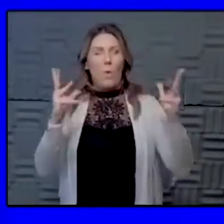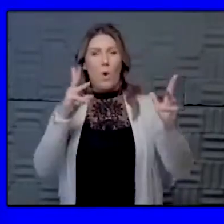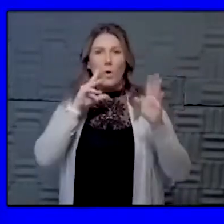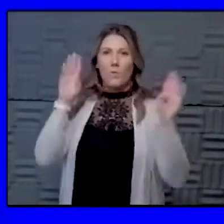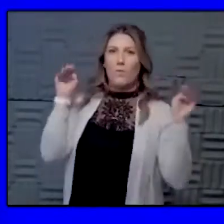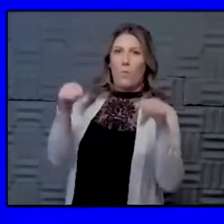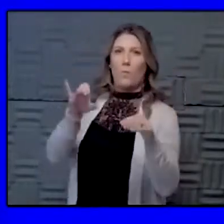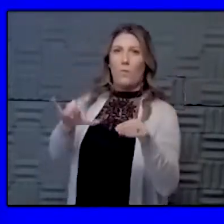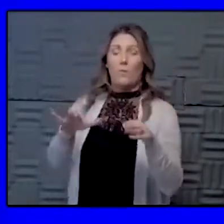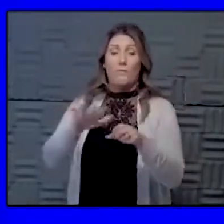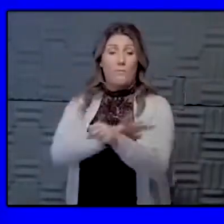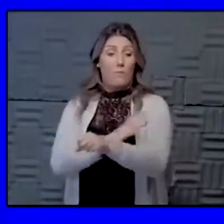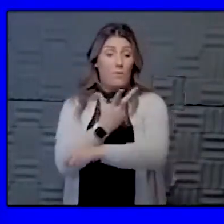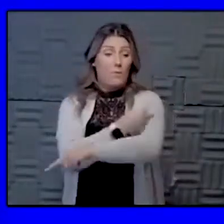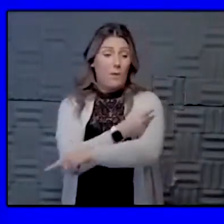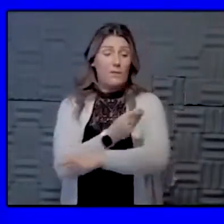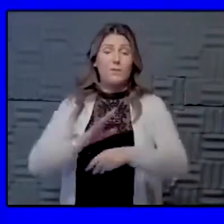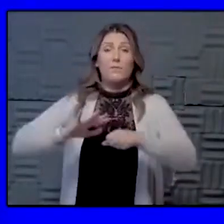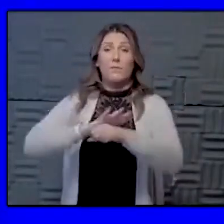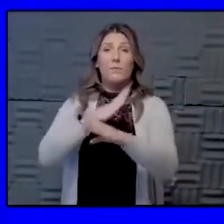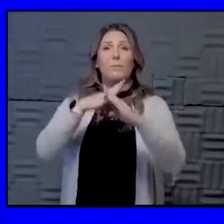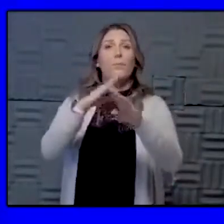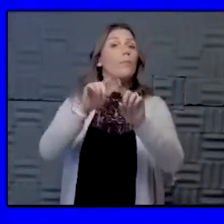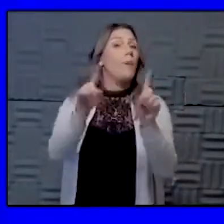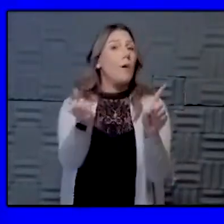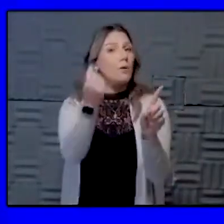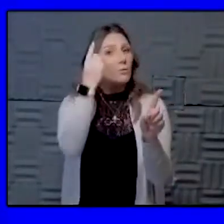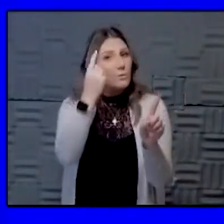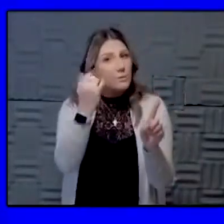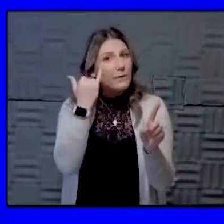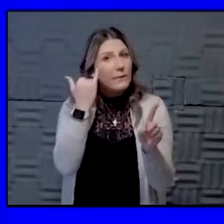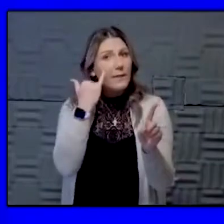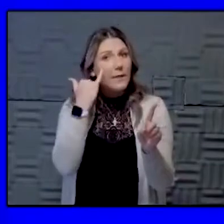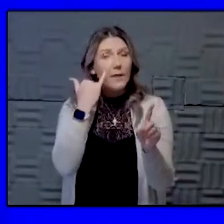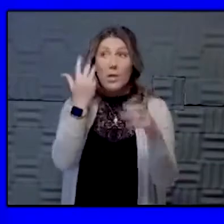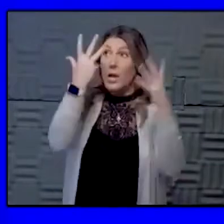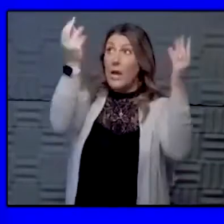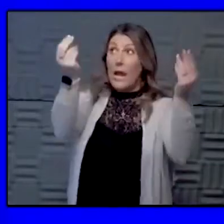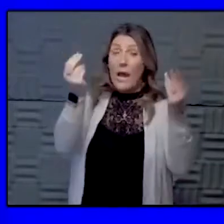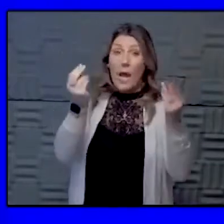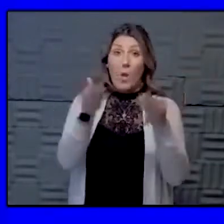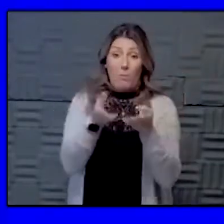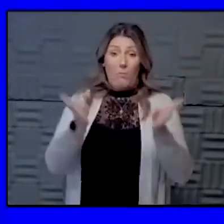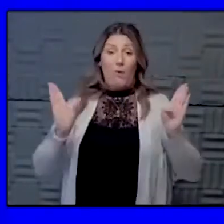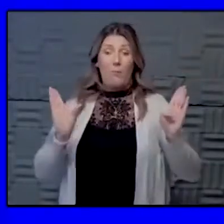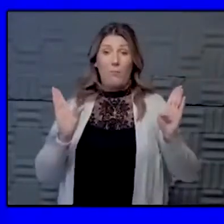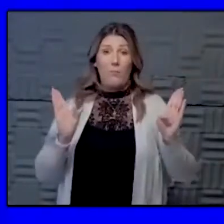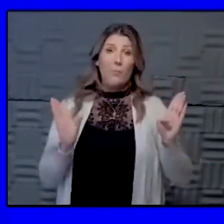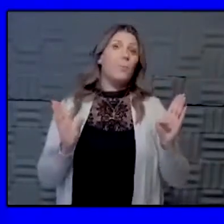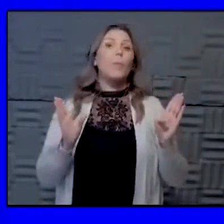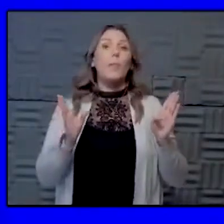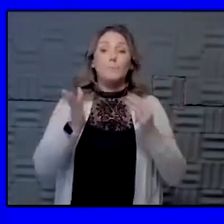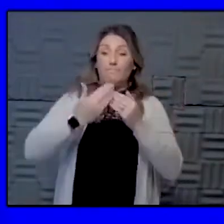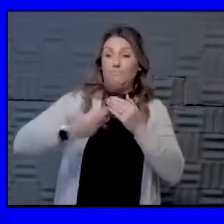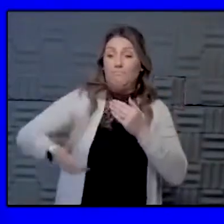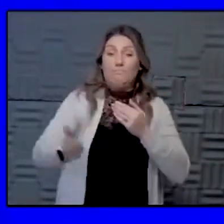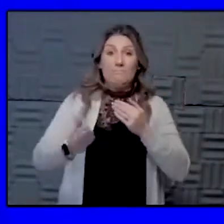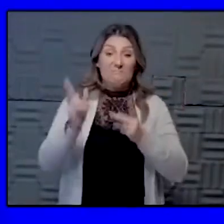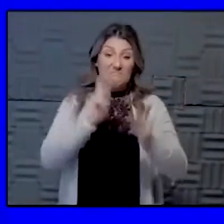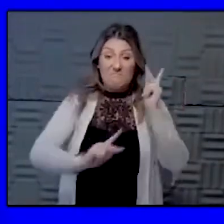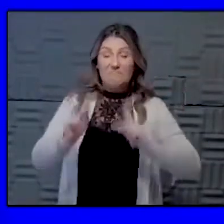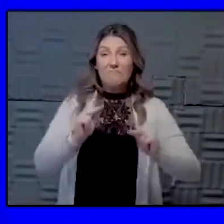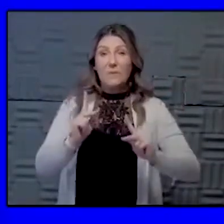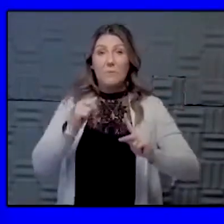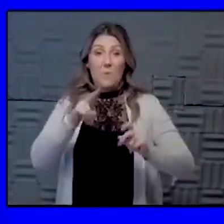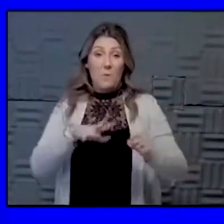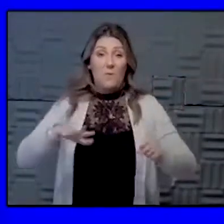fully protected, but just understand that if you go into those public situations, the rest of the public or the full amount